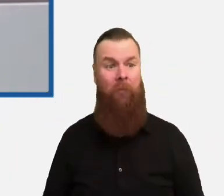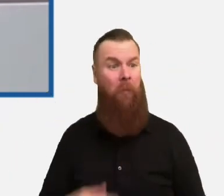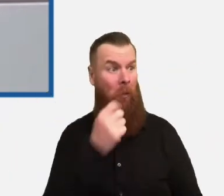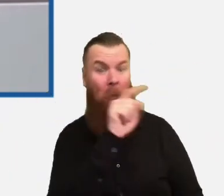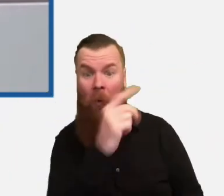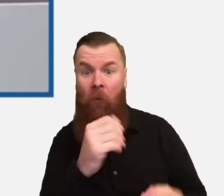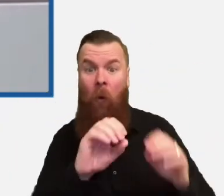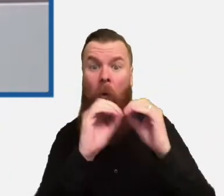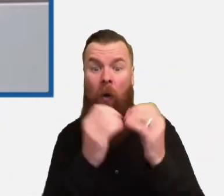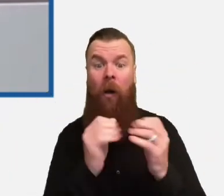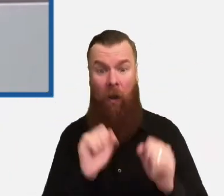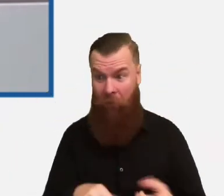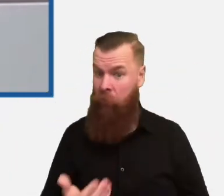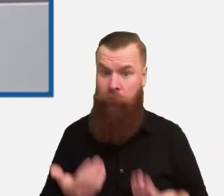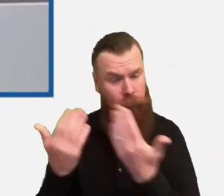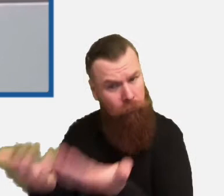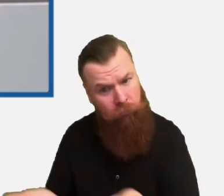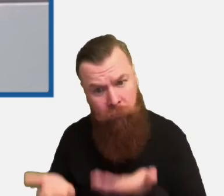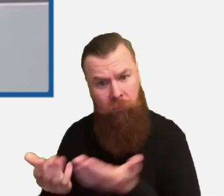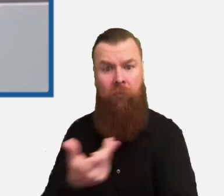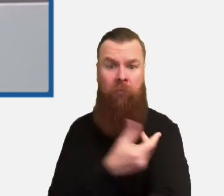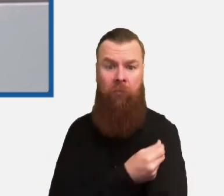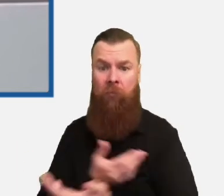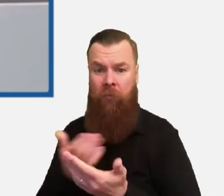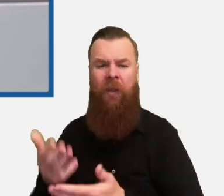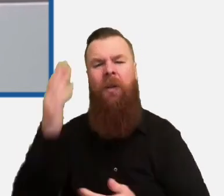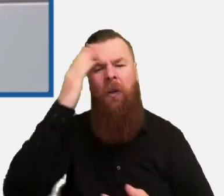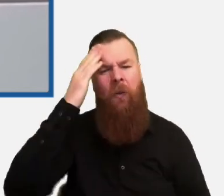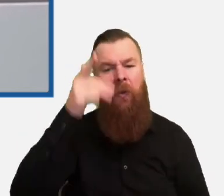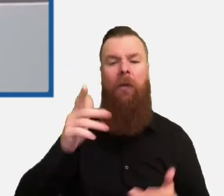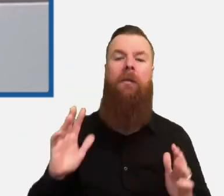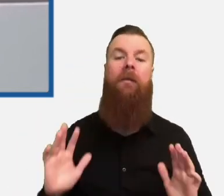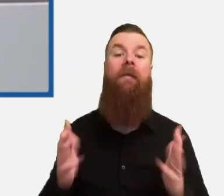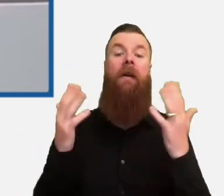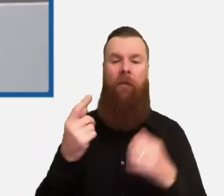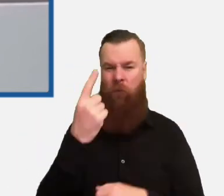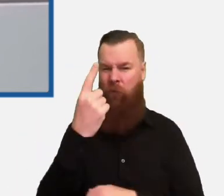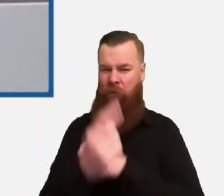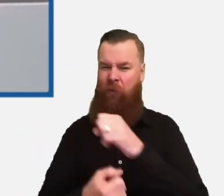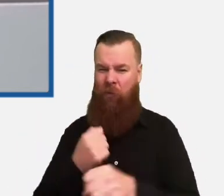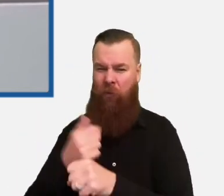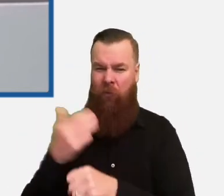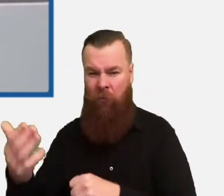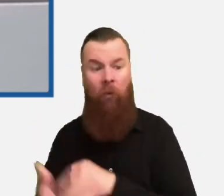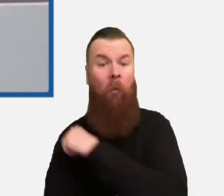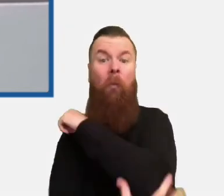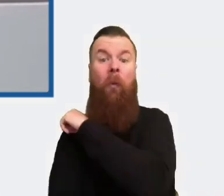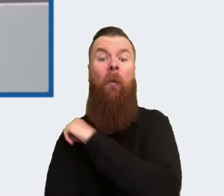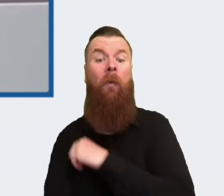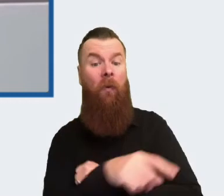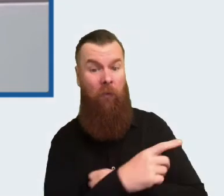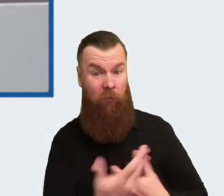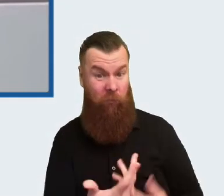vaccines are so close, it becomes difficult for the local capacity to administer those vaccines. So I